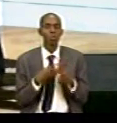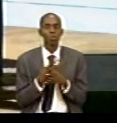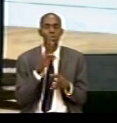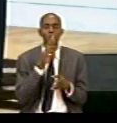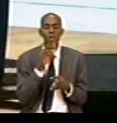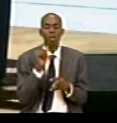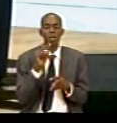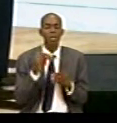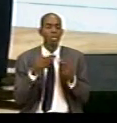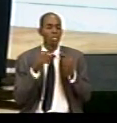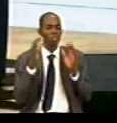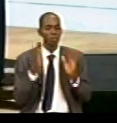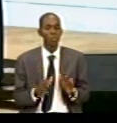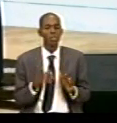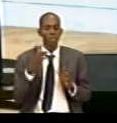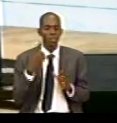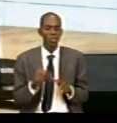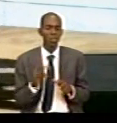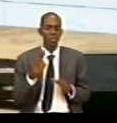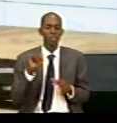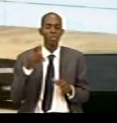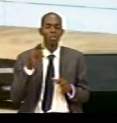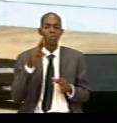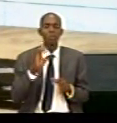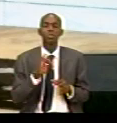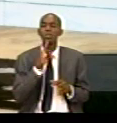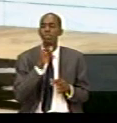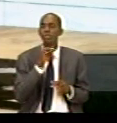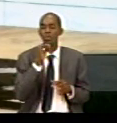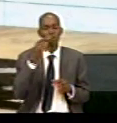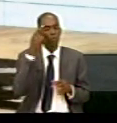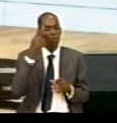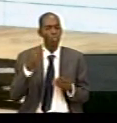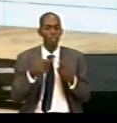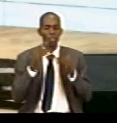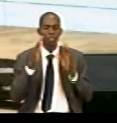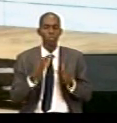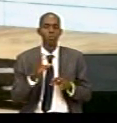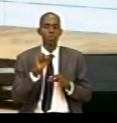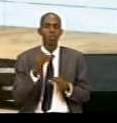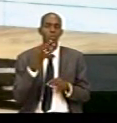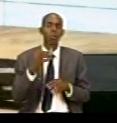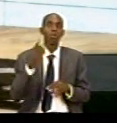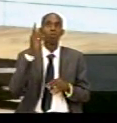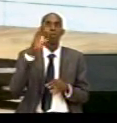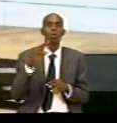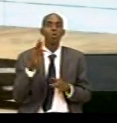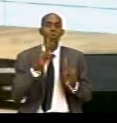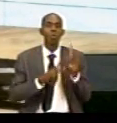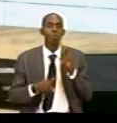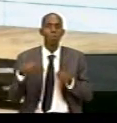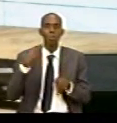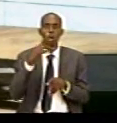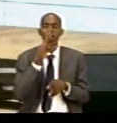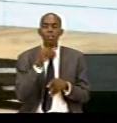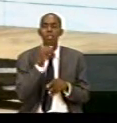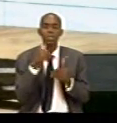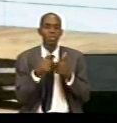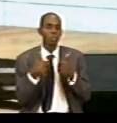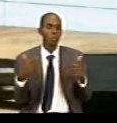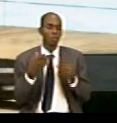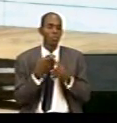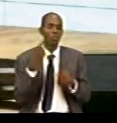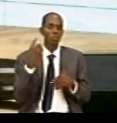is not for the enemies of God, those who are not separated from the world. There are people that do